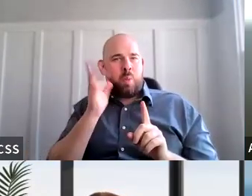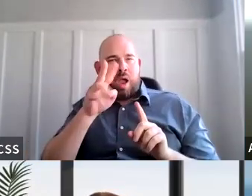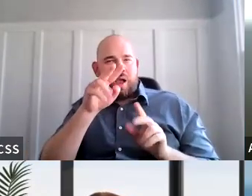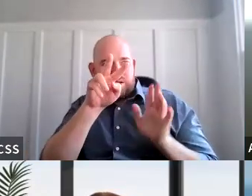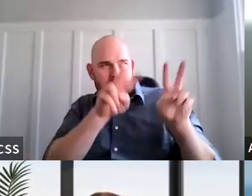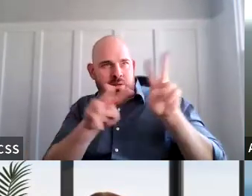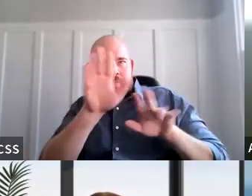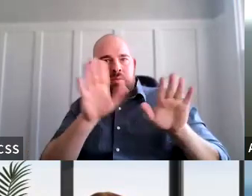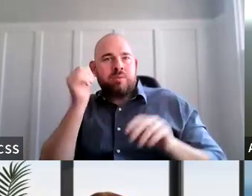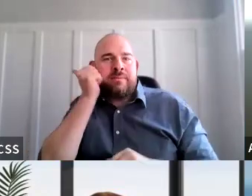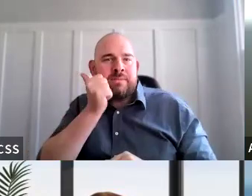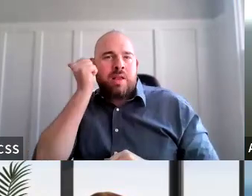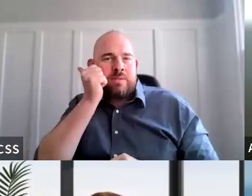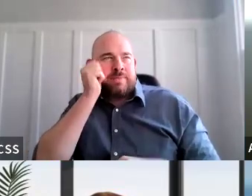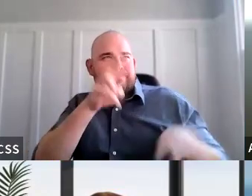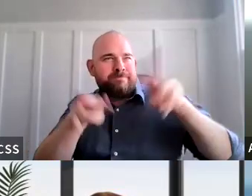here.